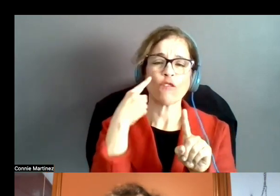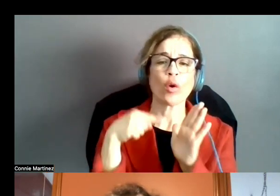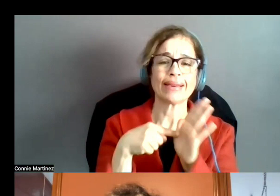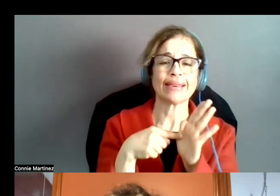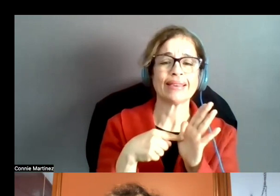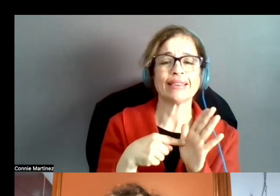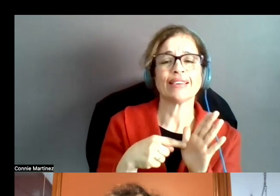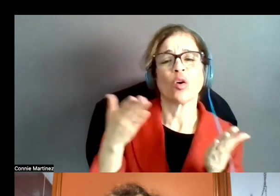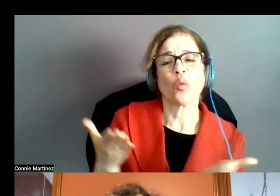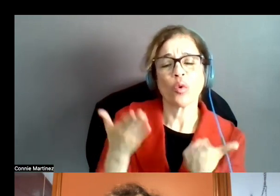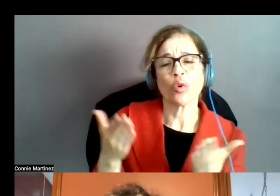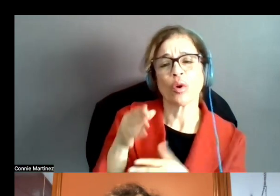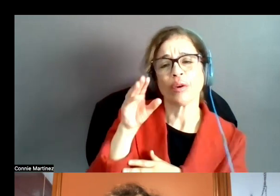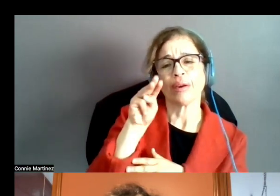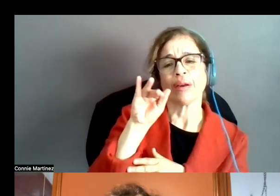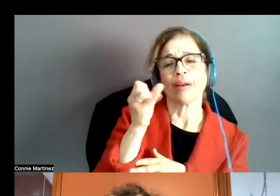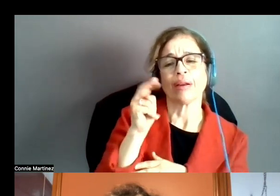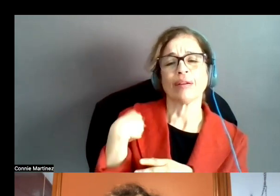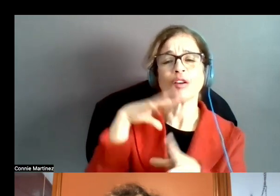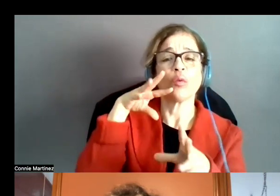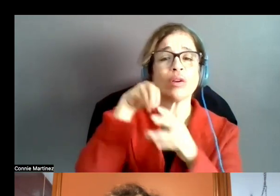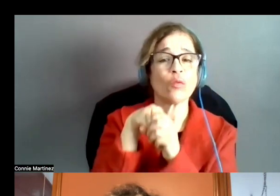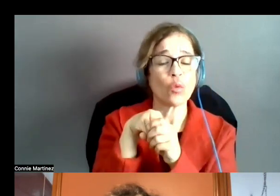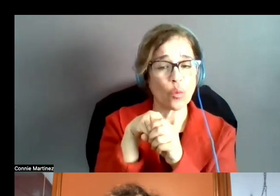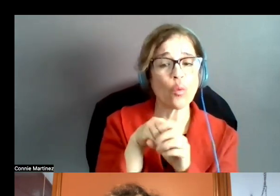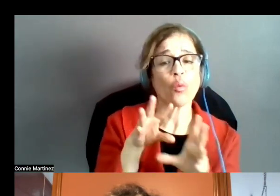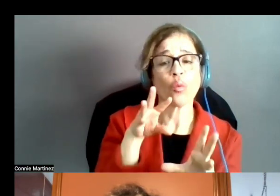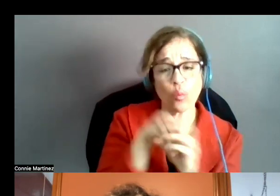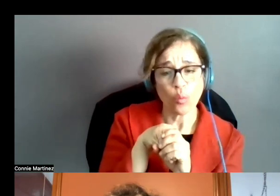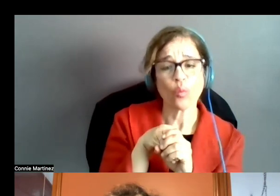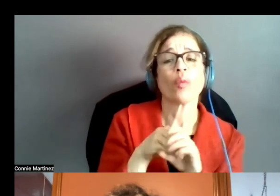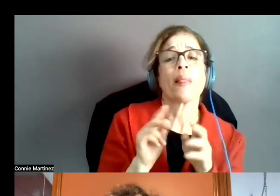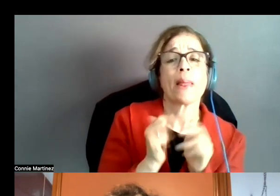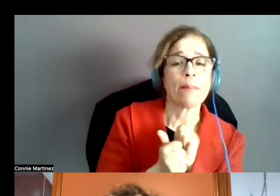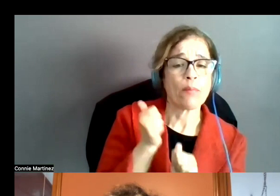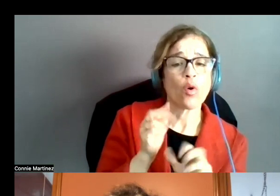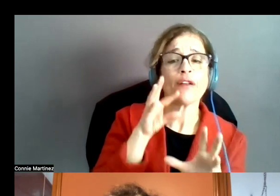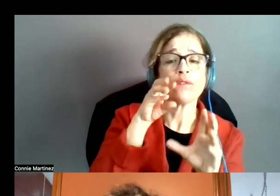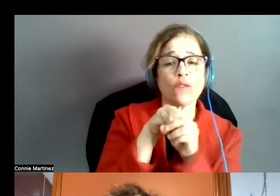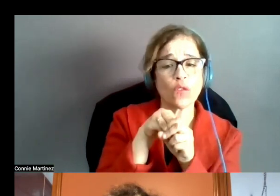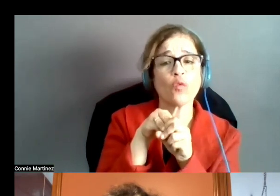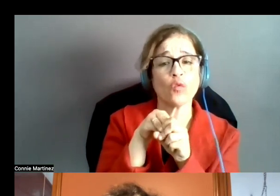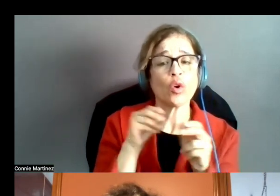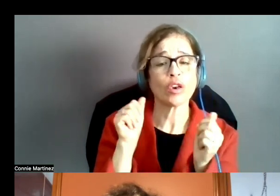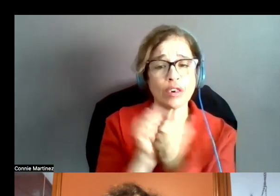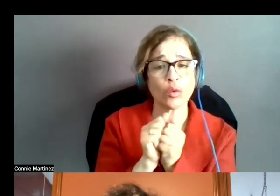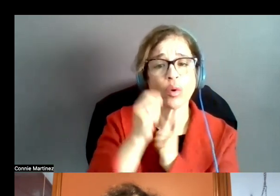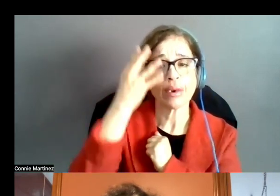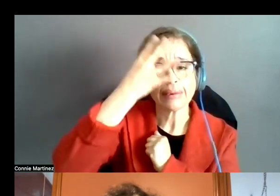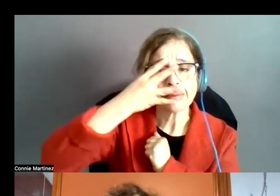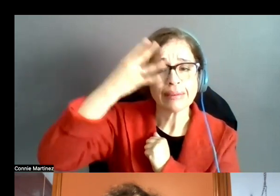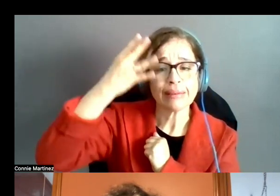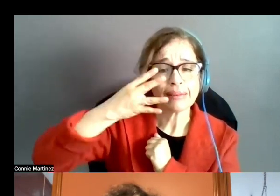So over here, I mentioned that we are involved with, we're mostly involved with